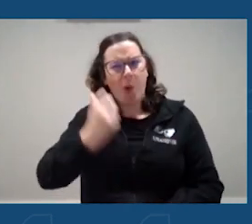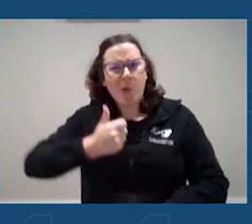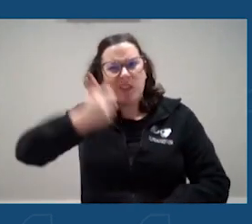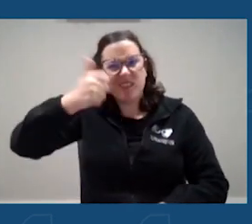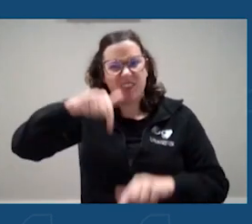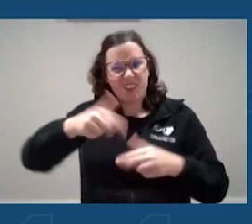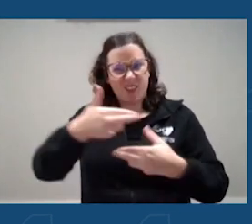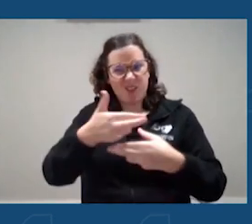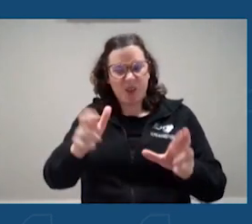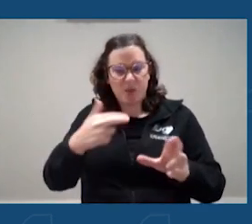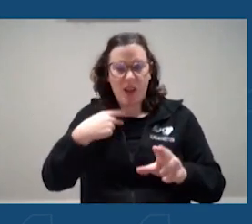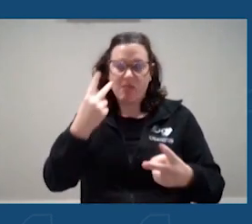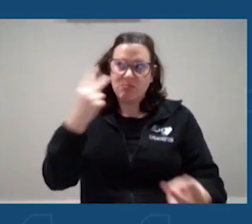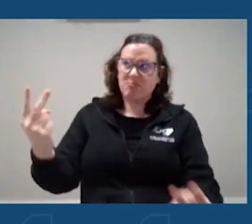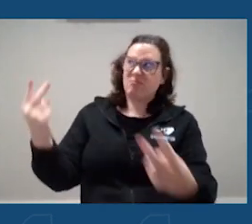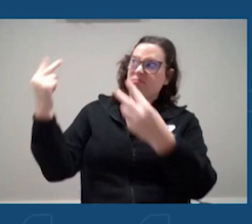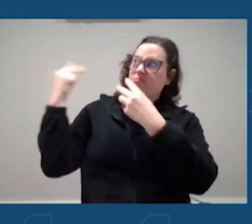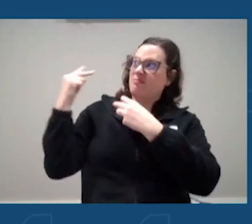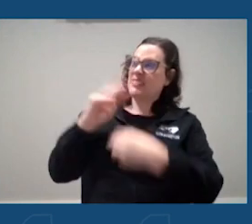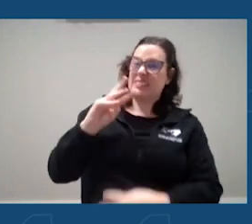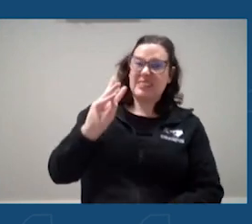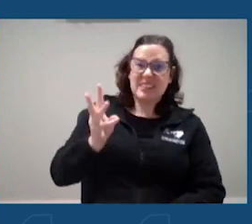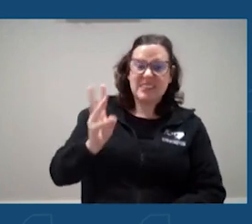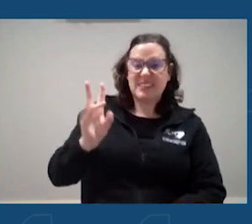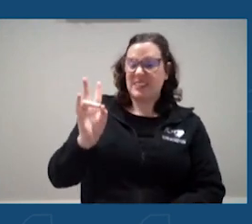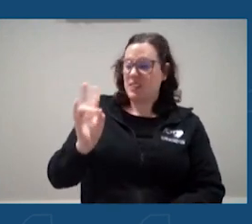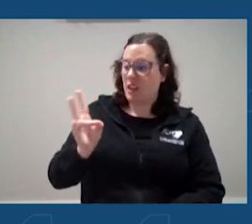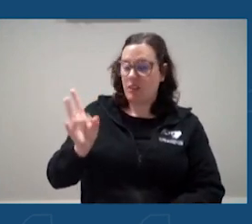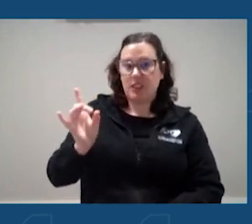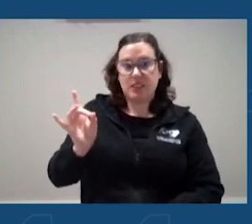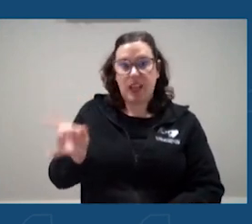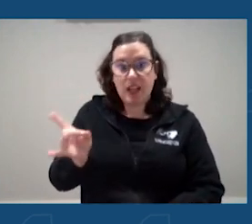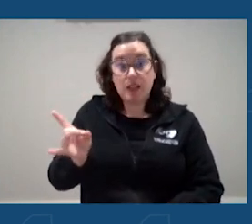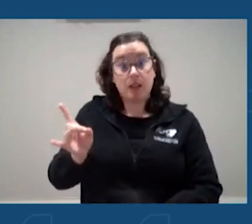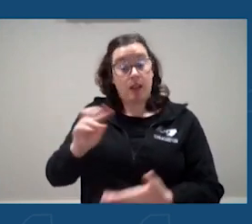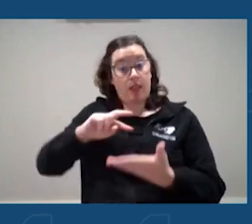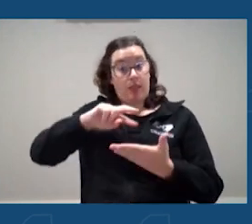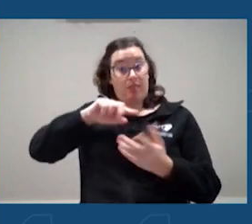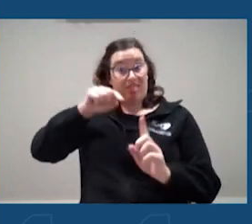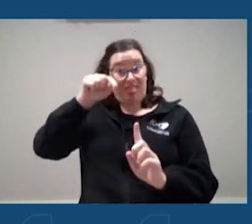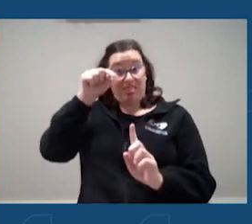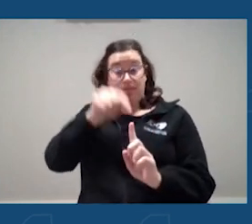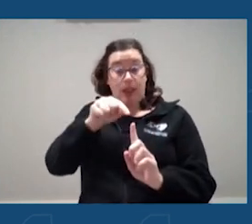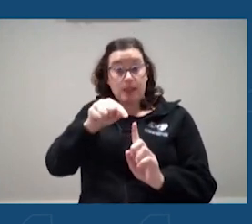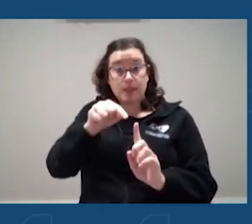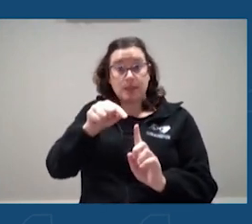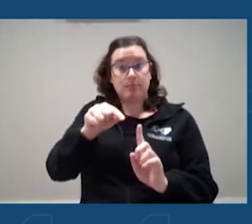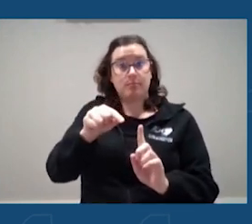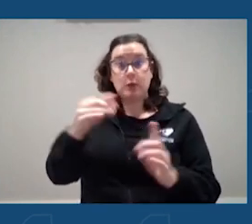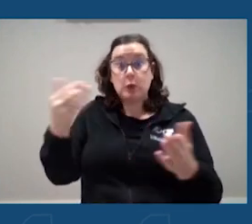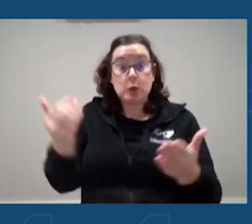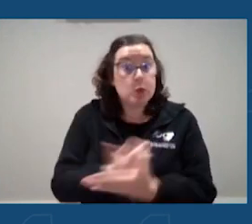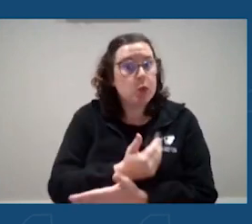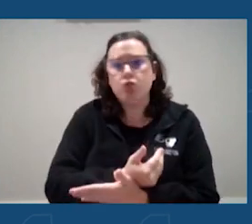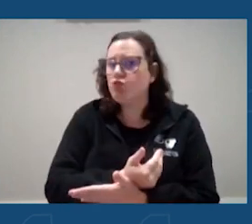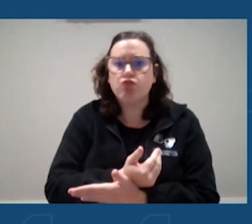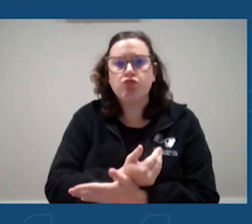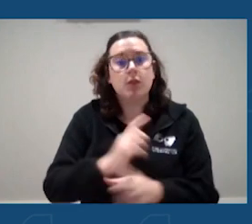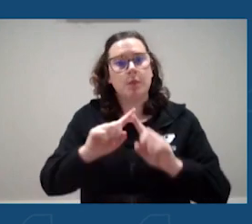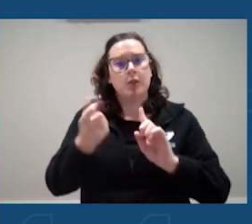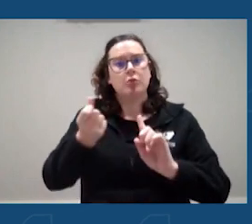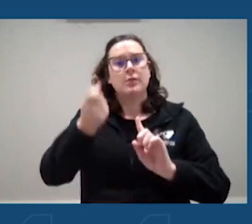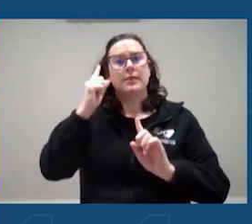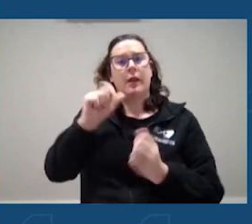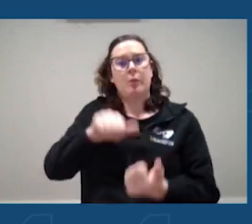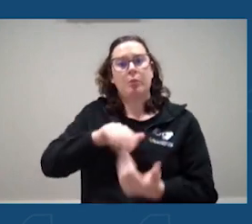remember the 70s, I remember the 80s. This is not a new phenomenon. What's new is our approach to it. We are not victims. We're not